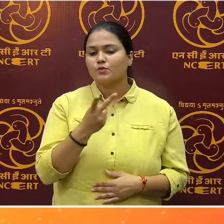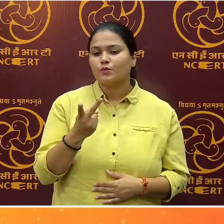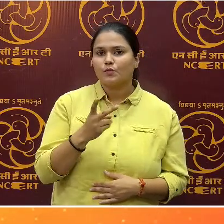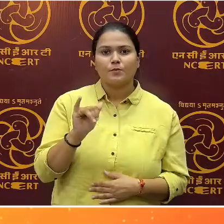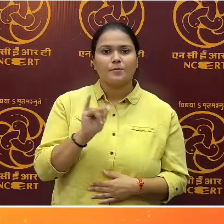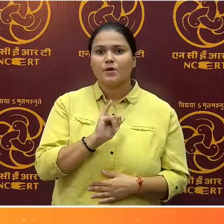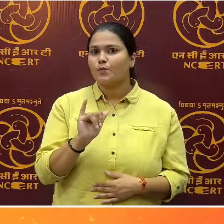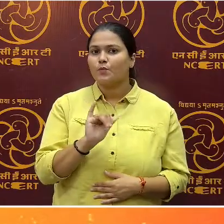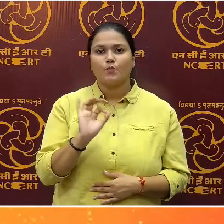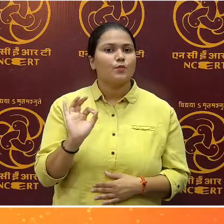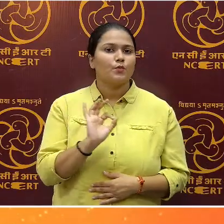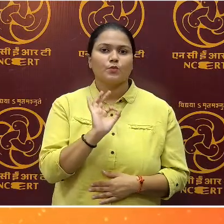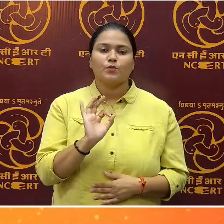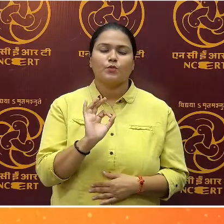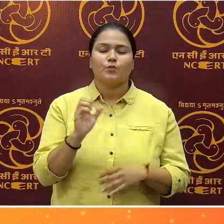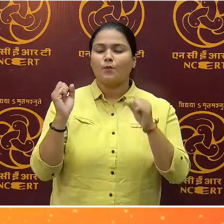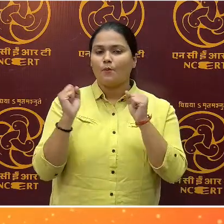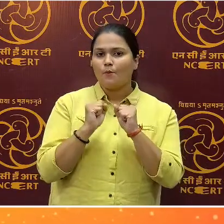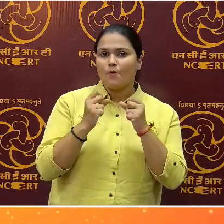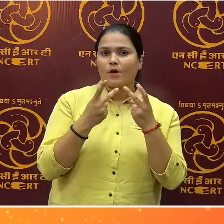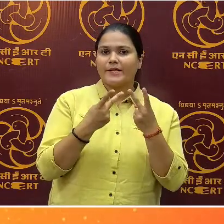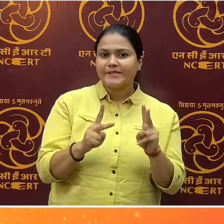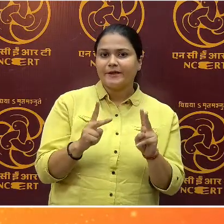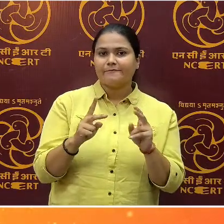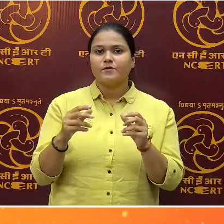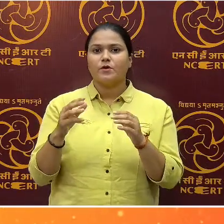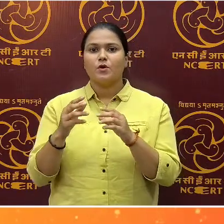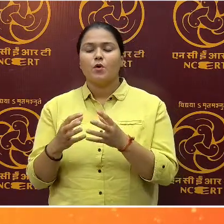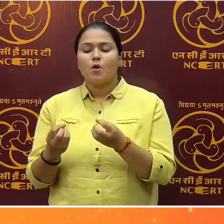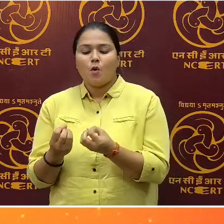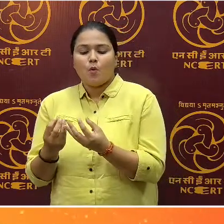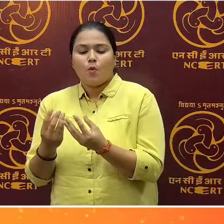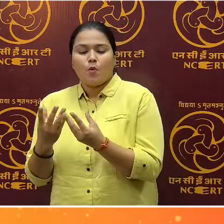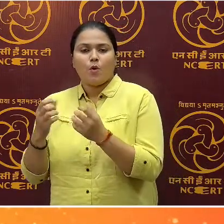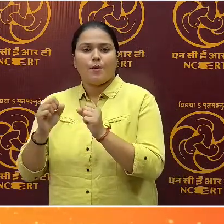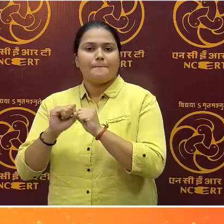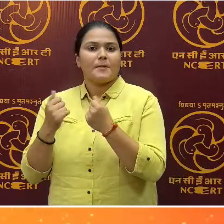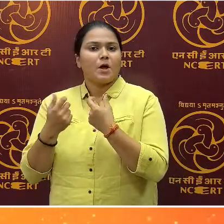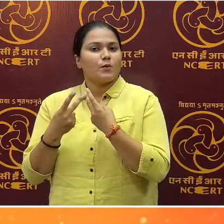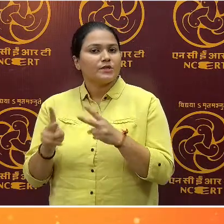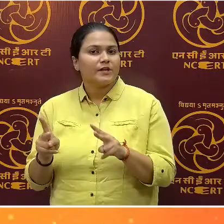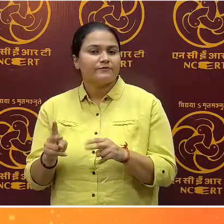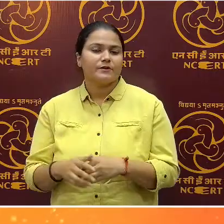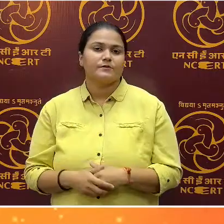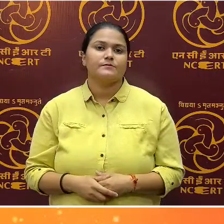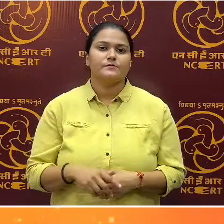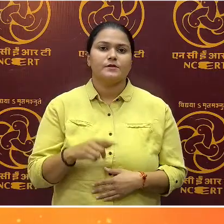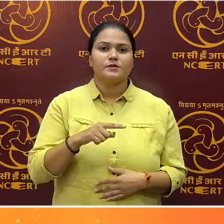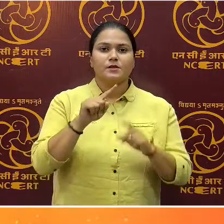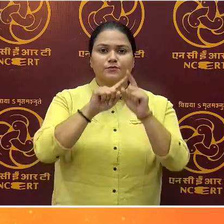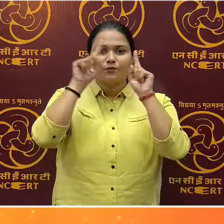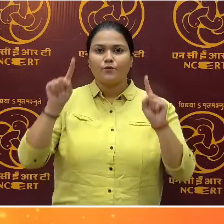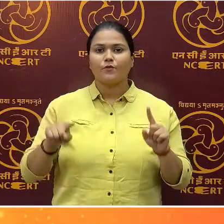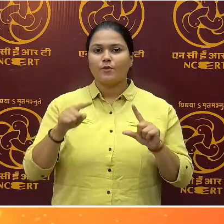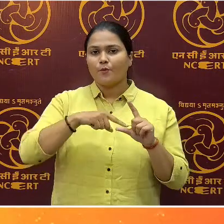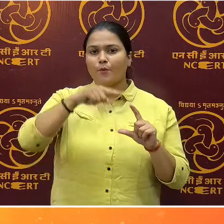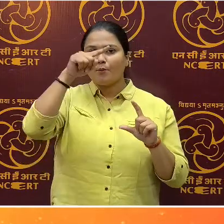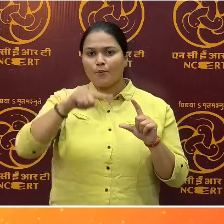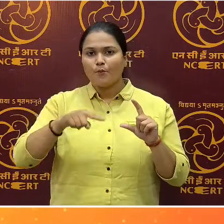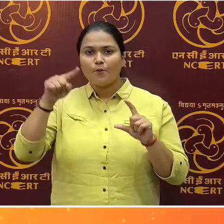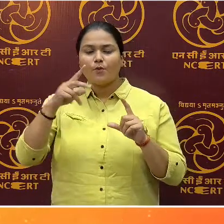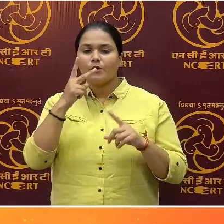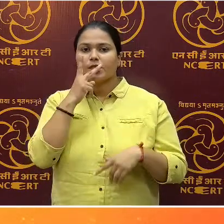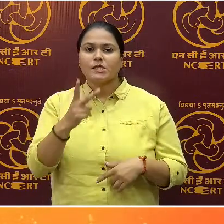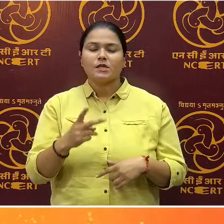is present in cold water than in hot water. Now this is the graph that is given. So if you see